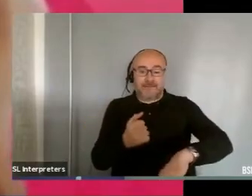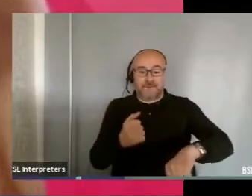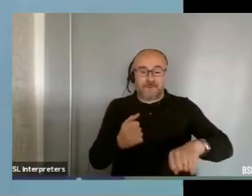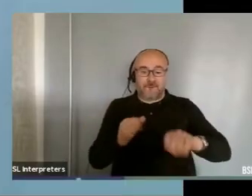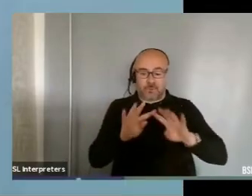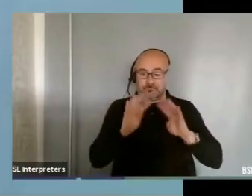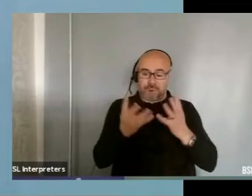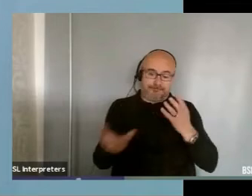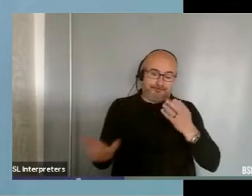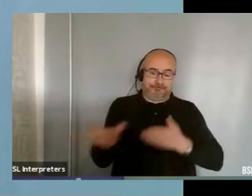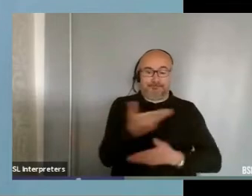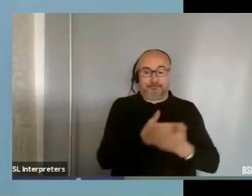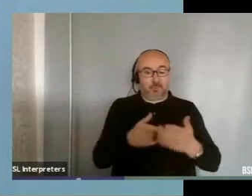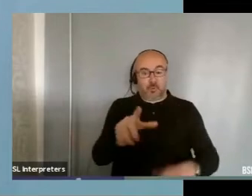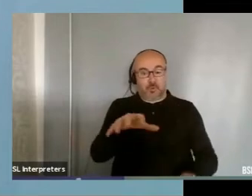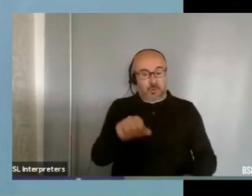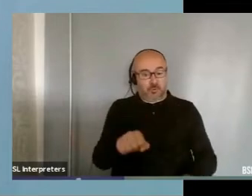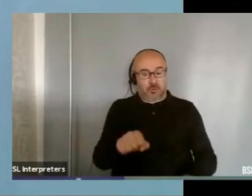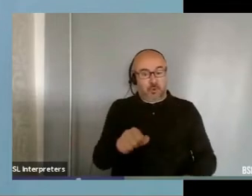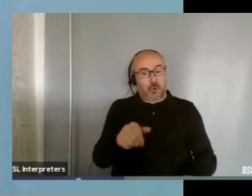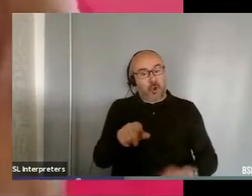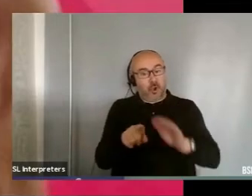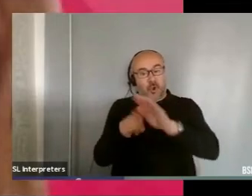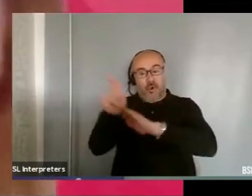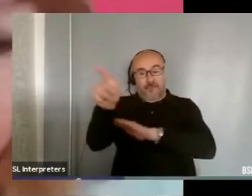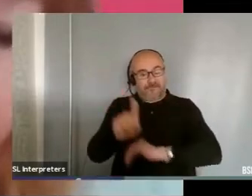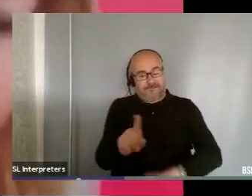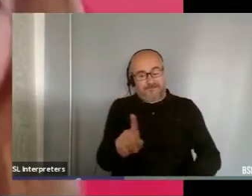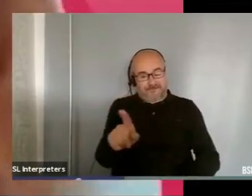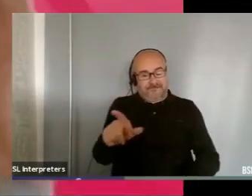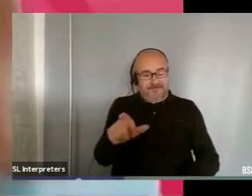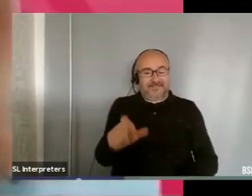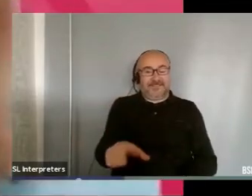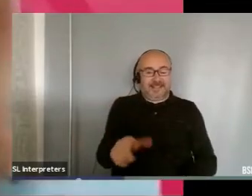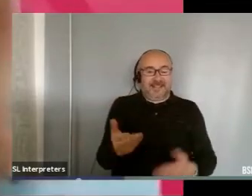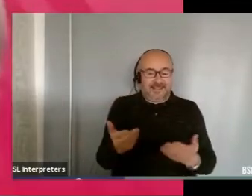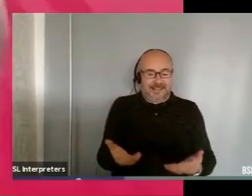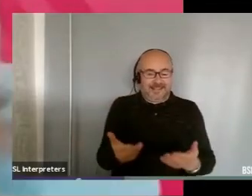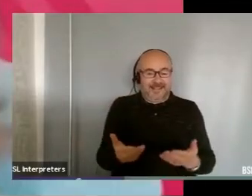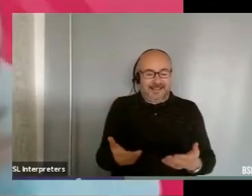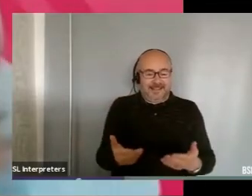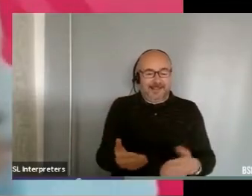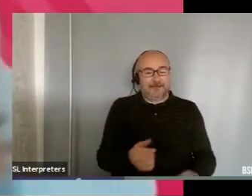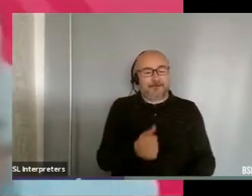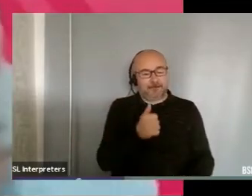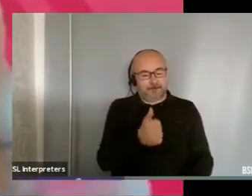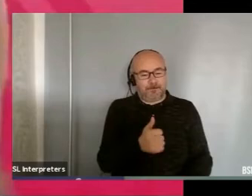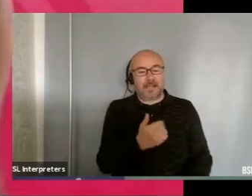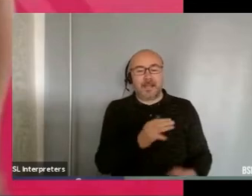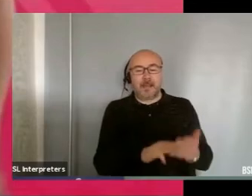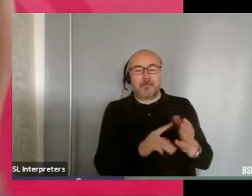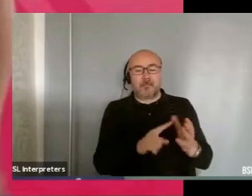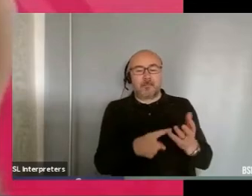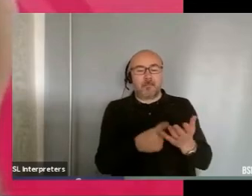anywhere, because we might come back to you. But Maureen, thank you so much for joining us today